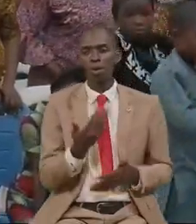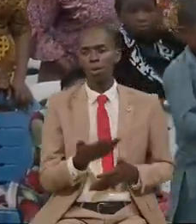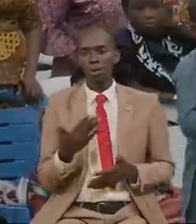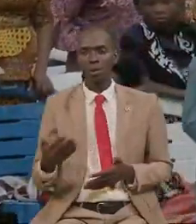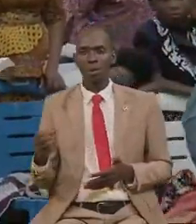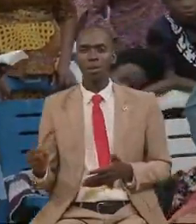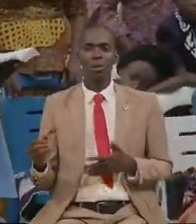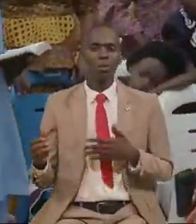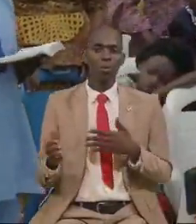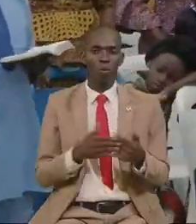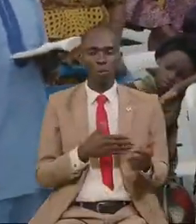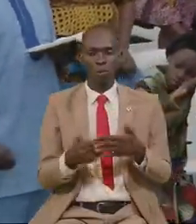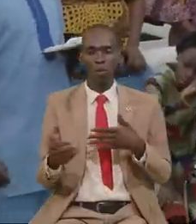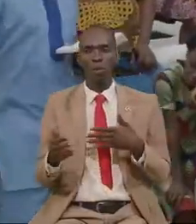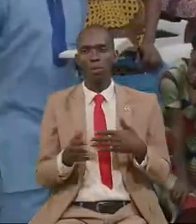whatsoever